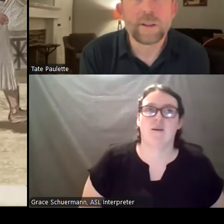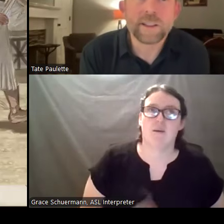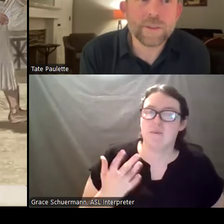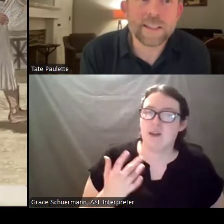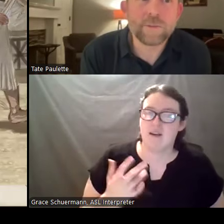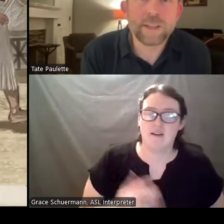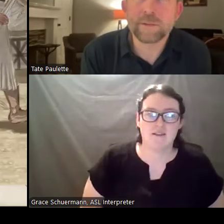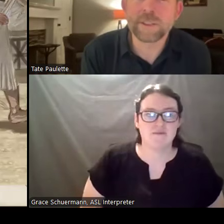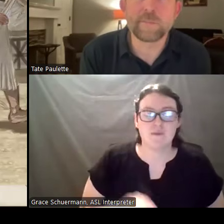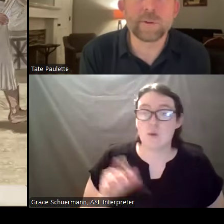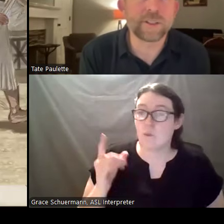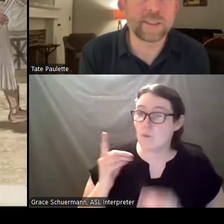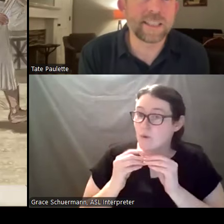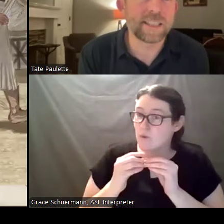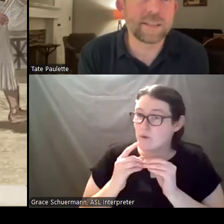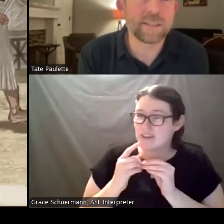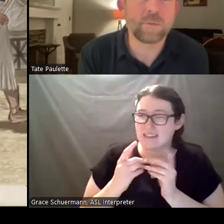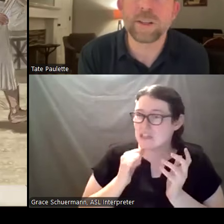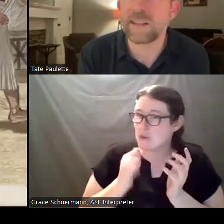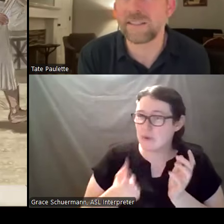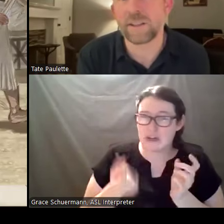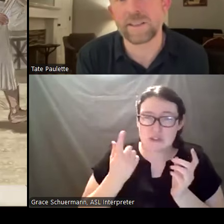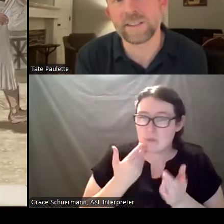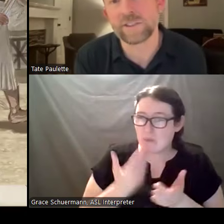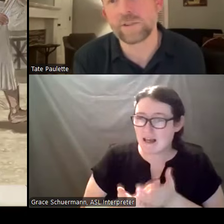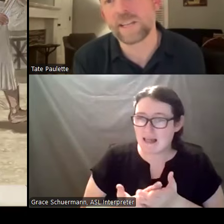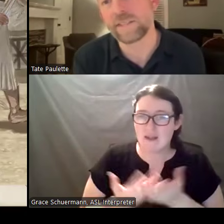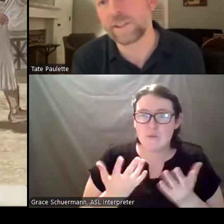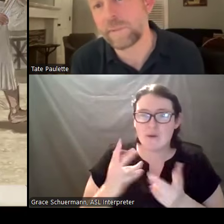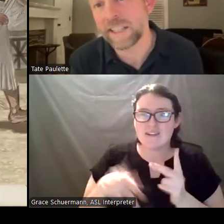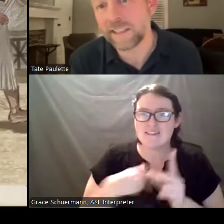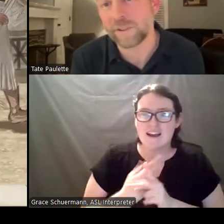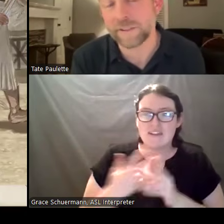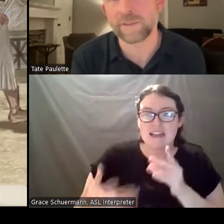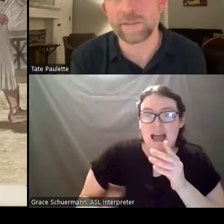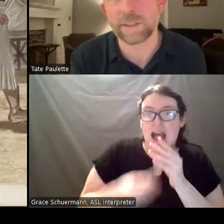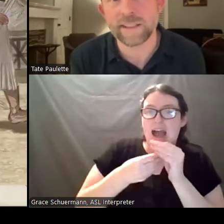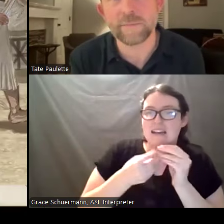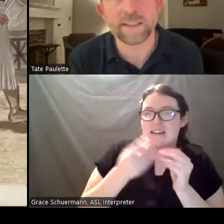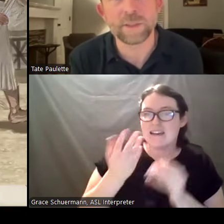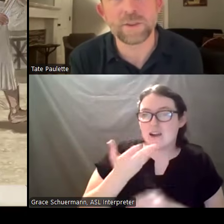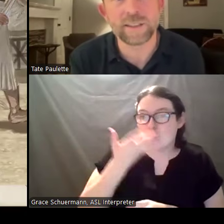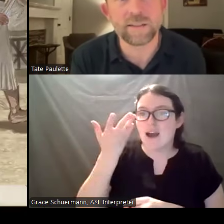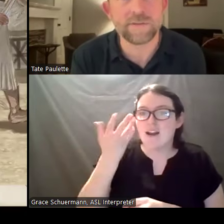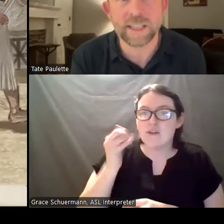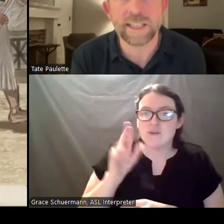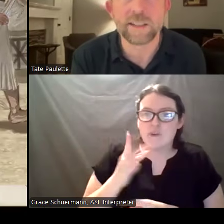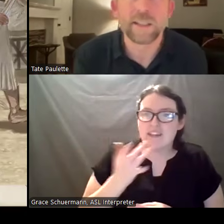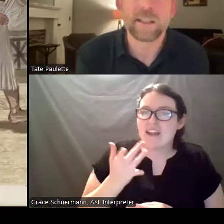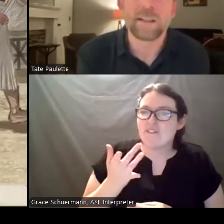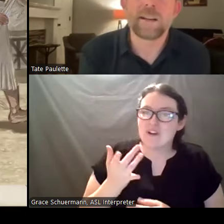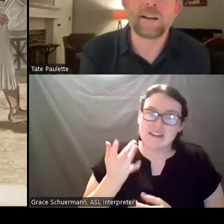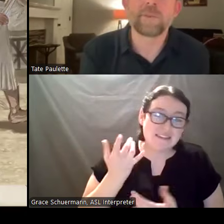And another thing that we have a really poor understanding of is what kind of additional kind of aromatics or other flavorings they might have been using, if